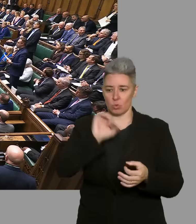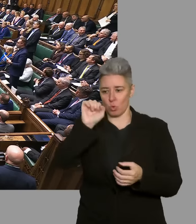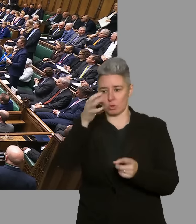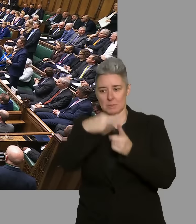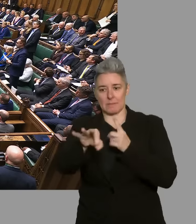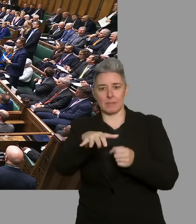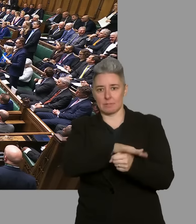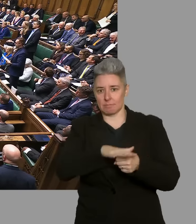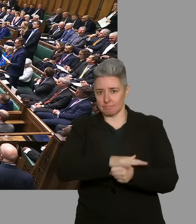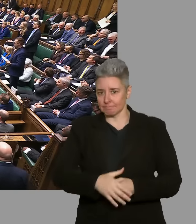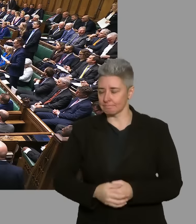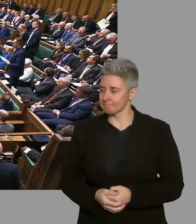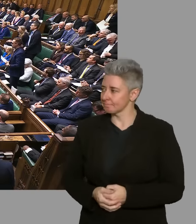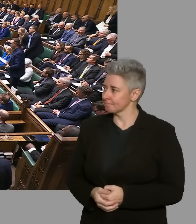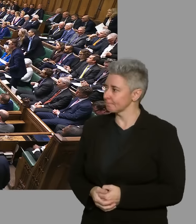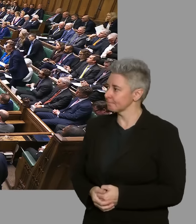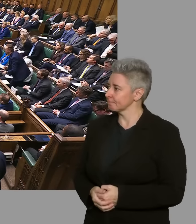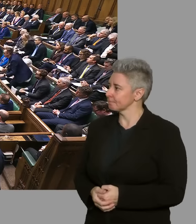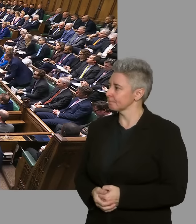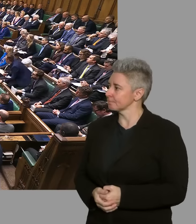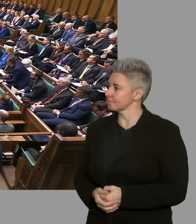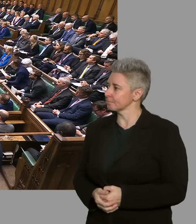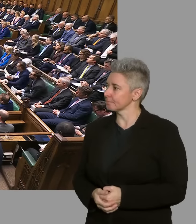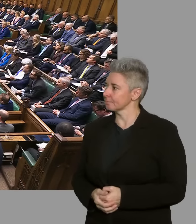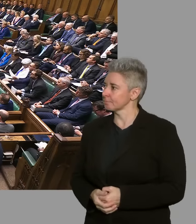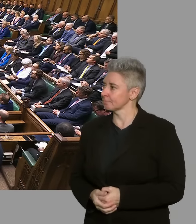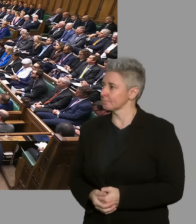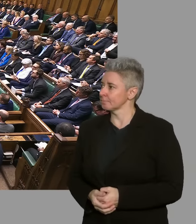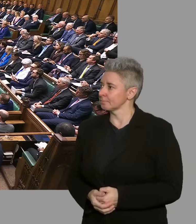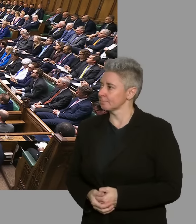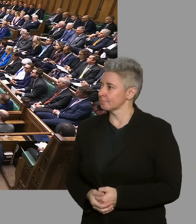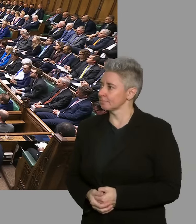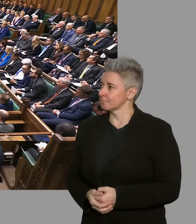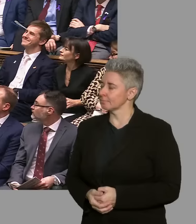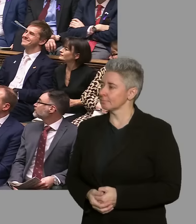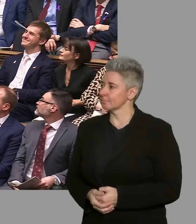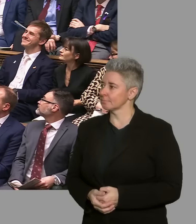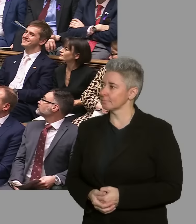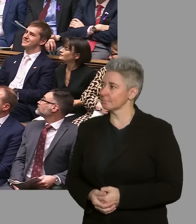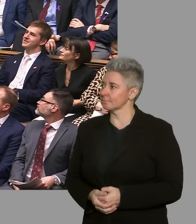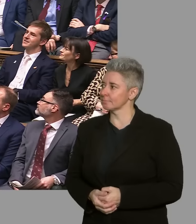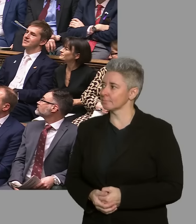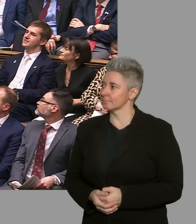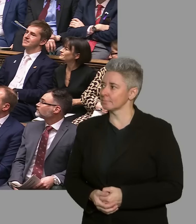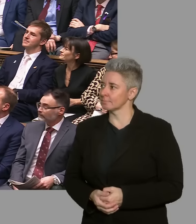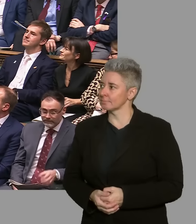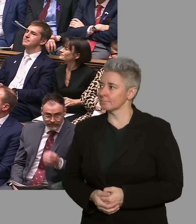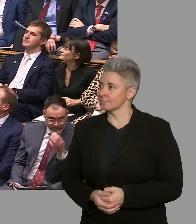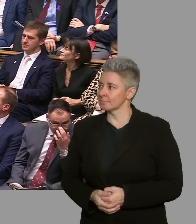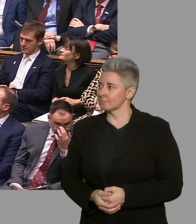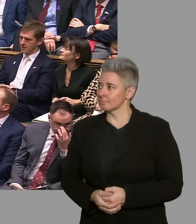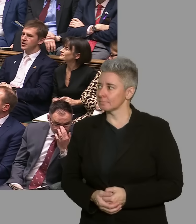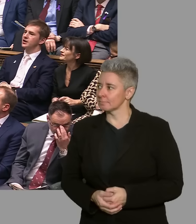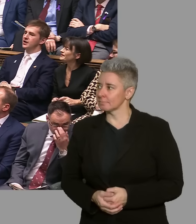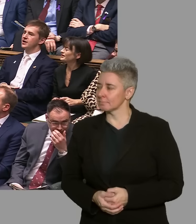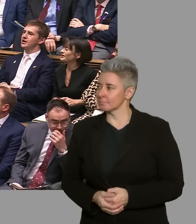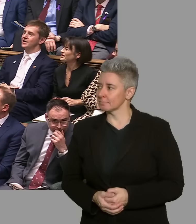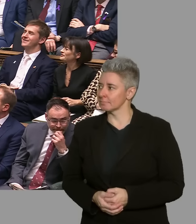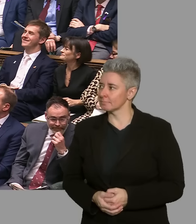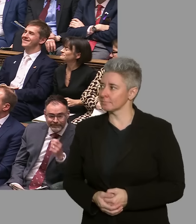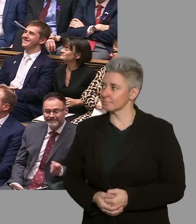Thank you, Mr. Speaker. With miles of golden sand and a bucket full of memories, Rill has been attracting visitors for